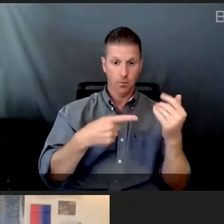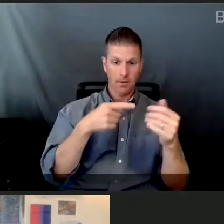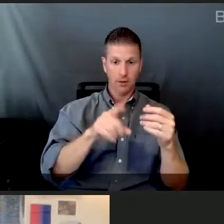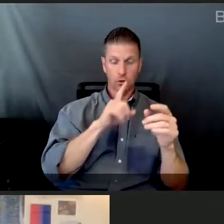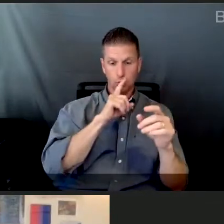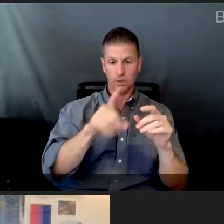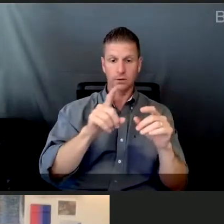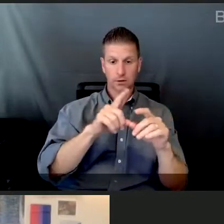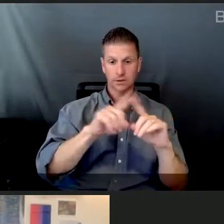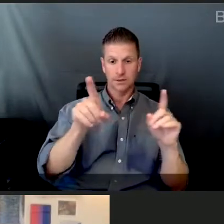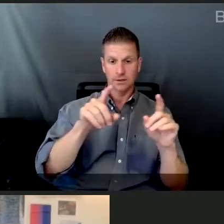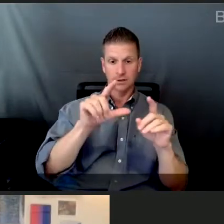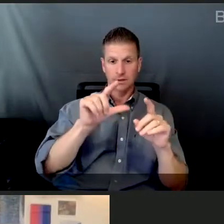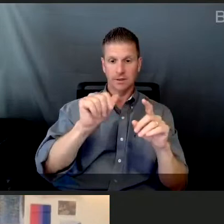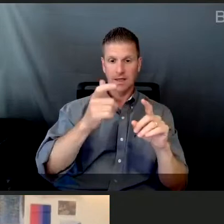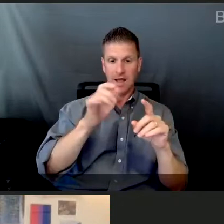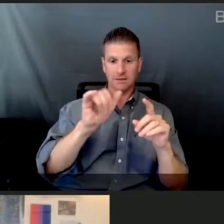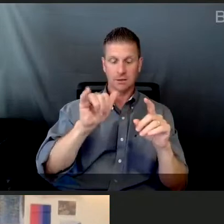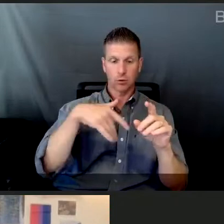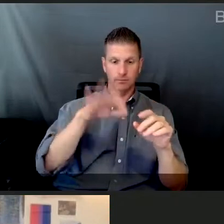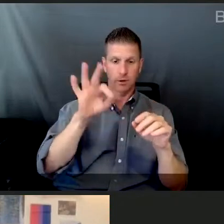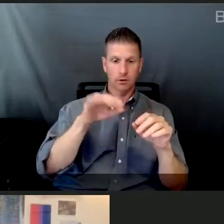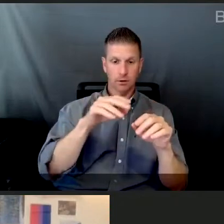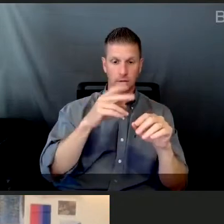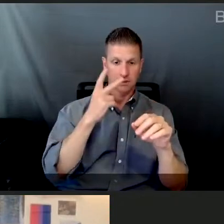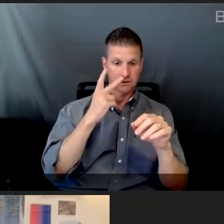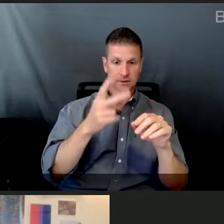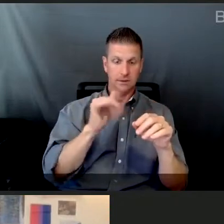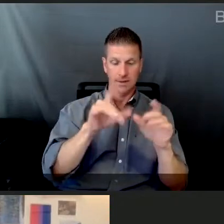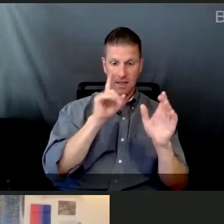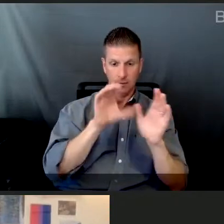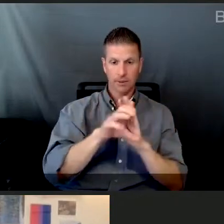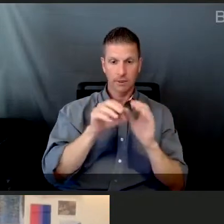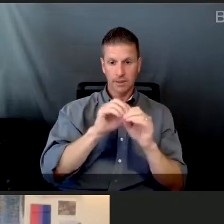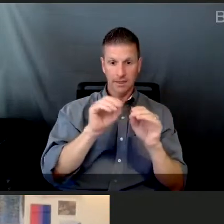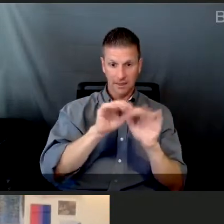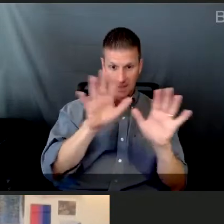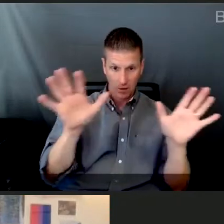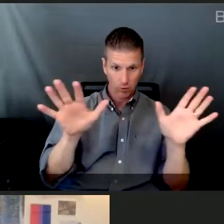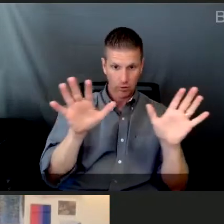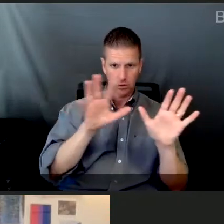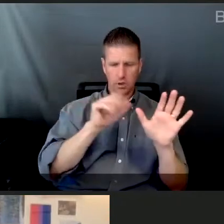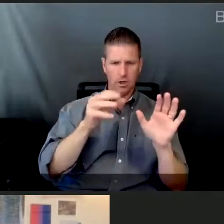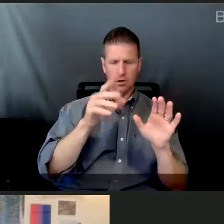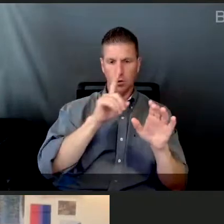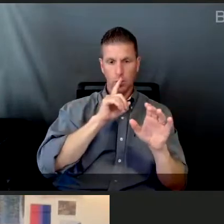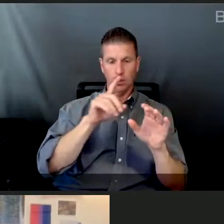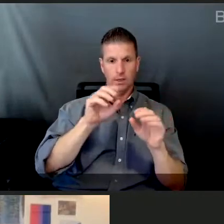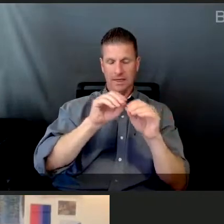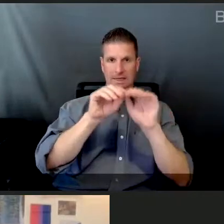distant galaxies that we're finding is not only seeing the images in such clarity and in resolution we've never been able to before. Like, they